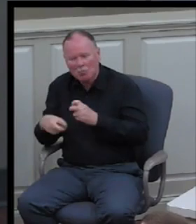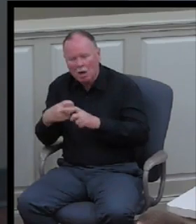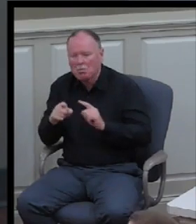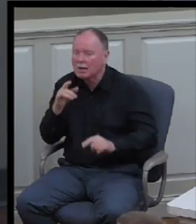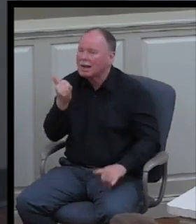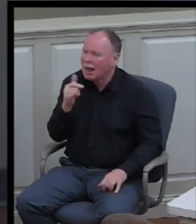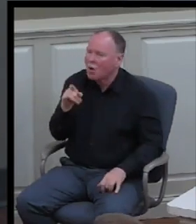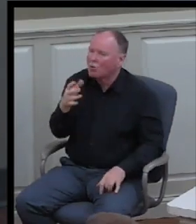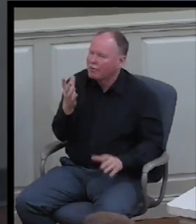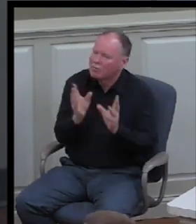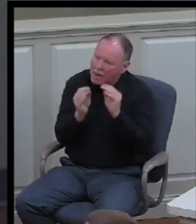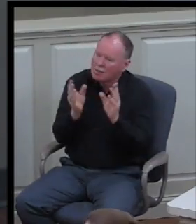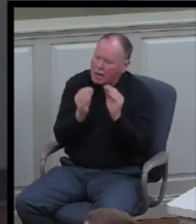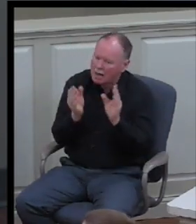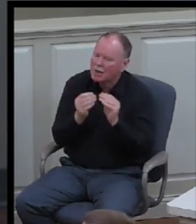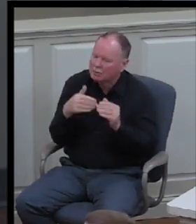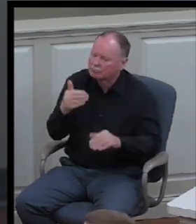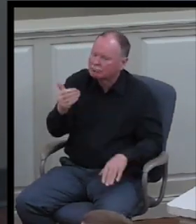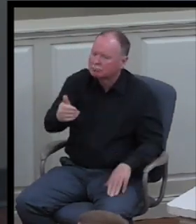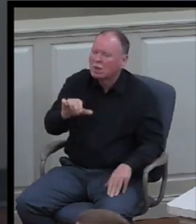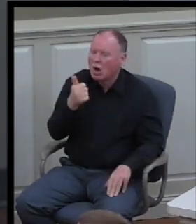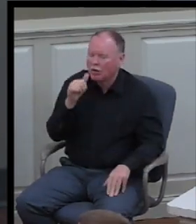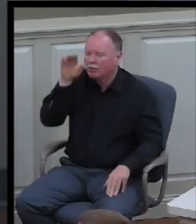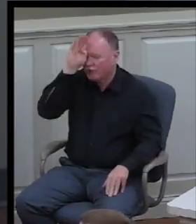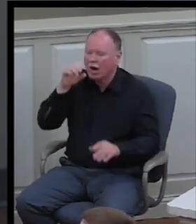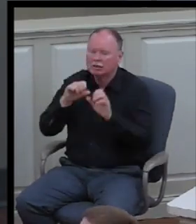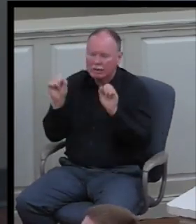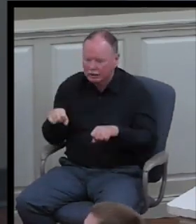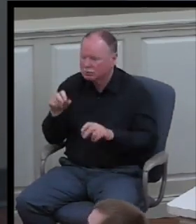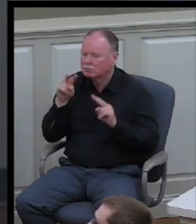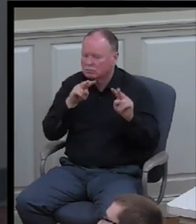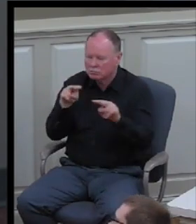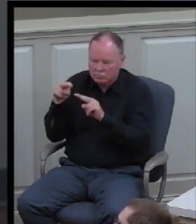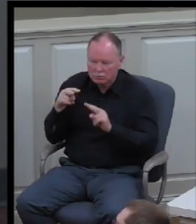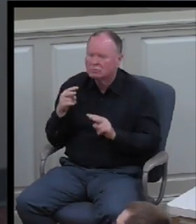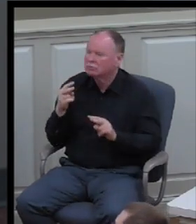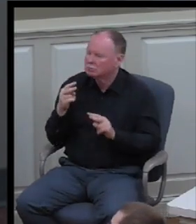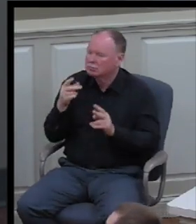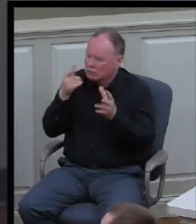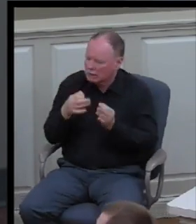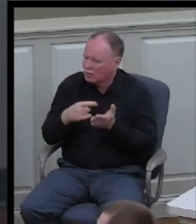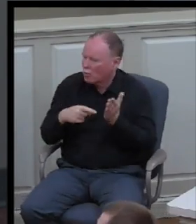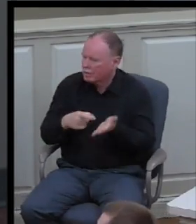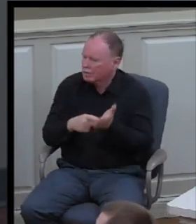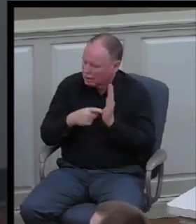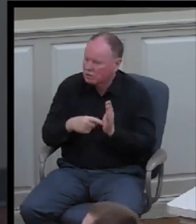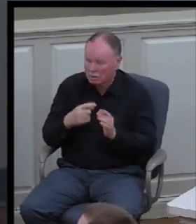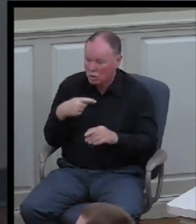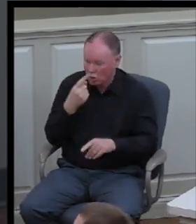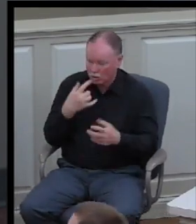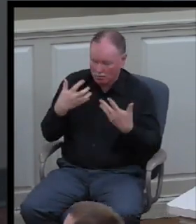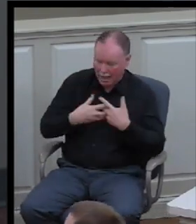had numerous meetings and visits to other fire stations, getting the feel of what we need here and what would look appropriate in